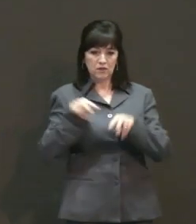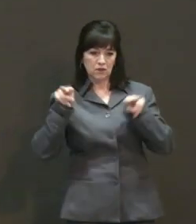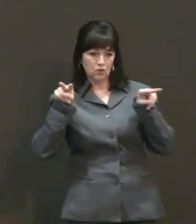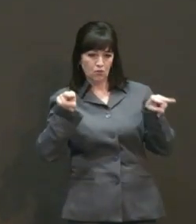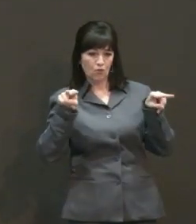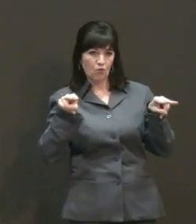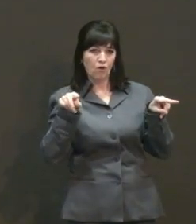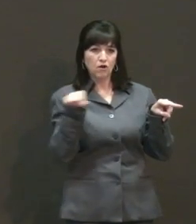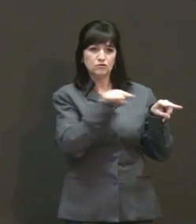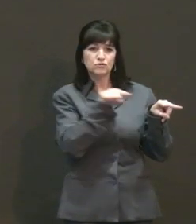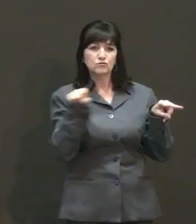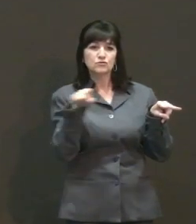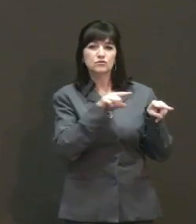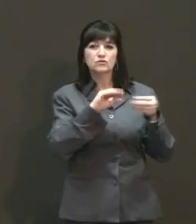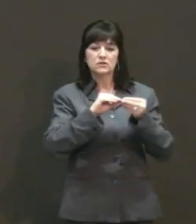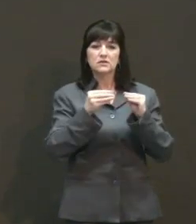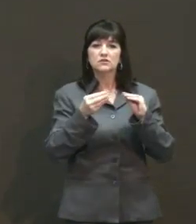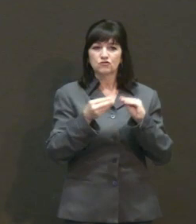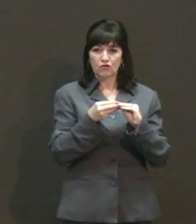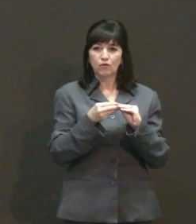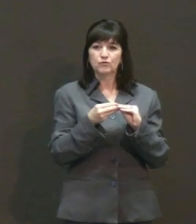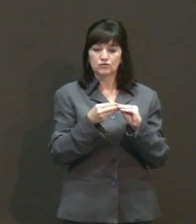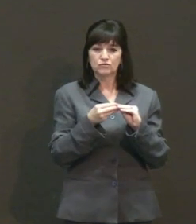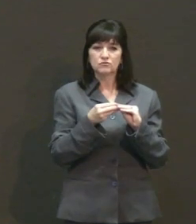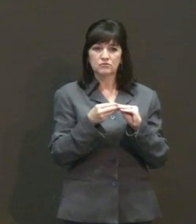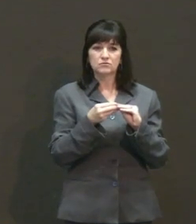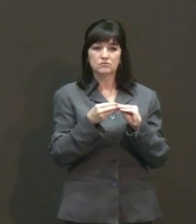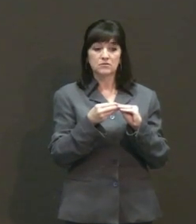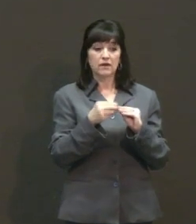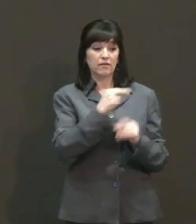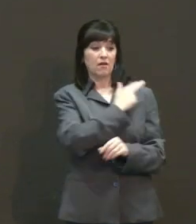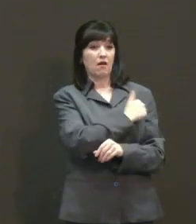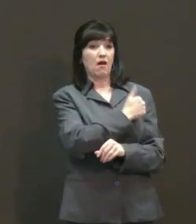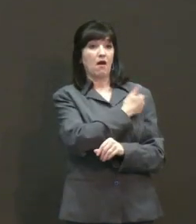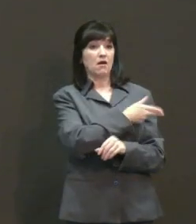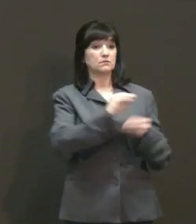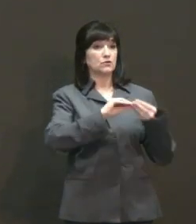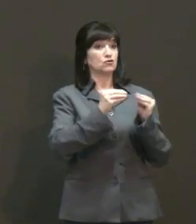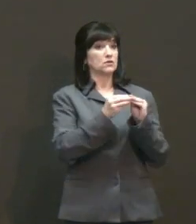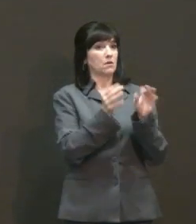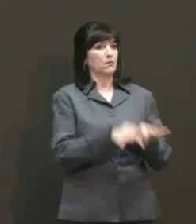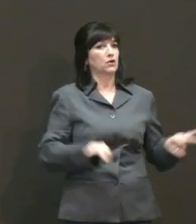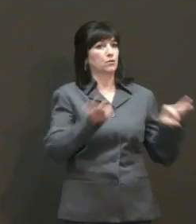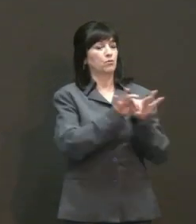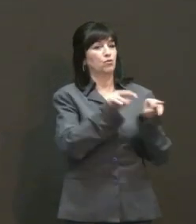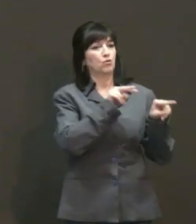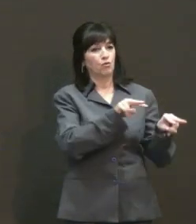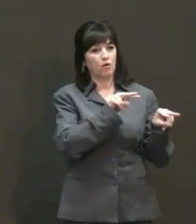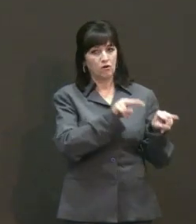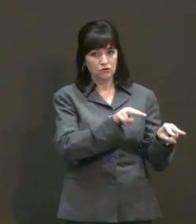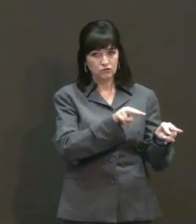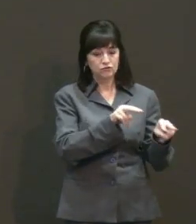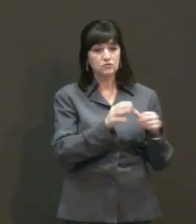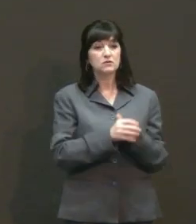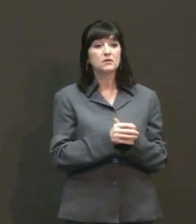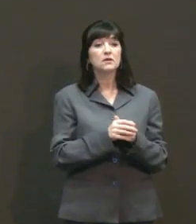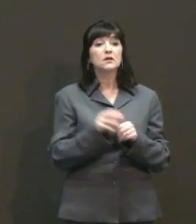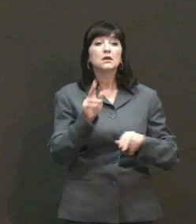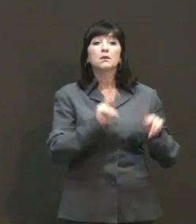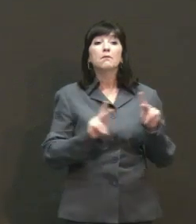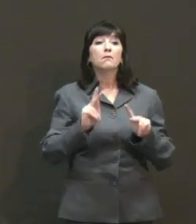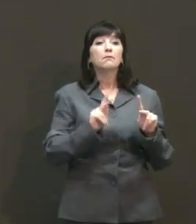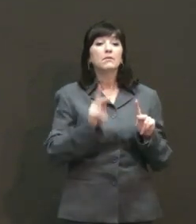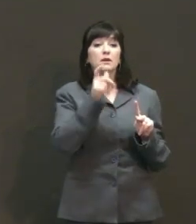and our projections, that hospitalization rate is an important one to track. We've had 159 recoveries. We don't